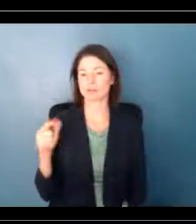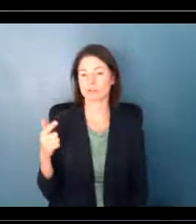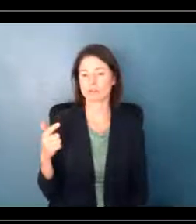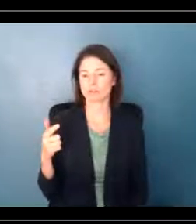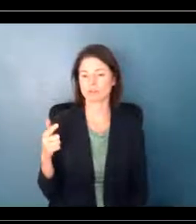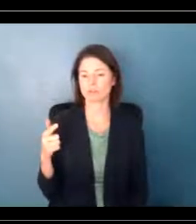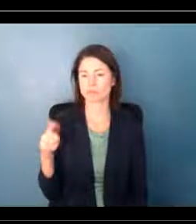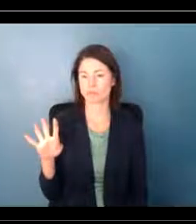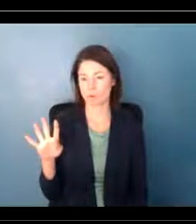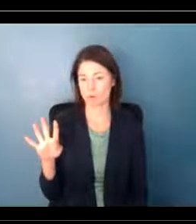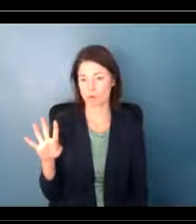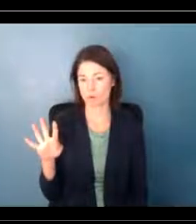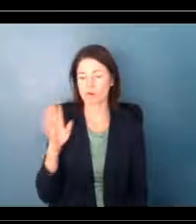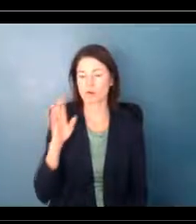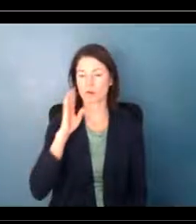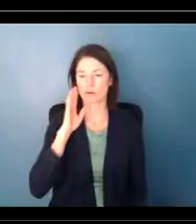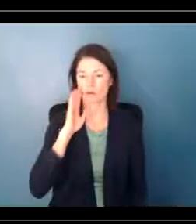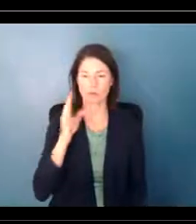have our ultimate